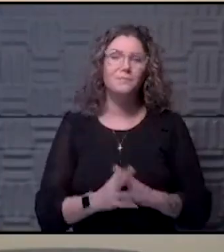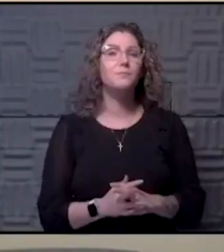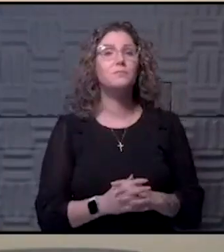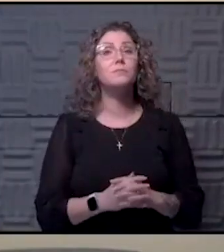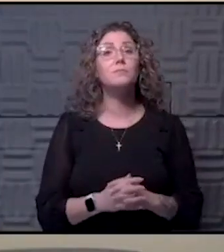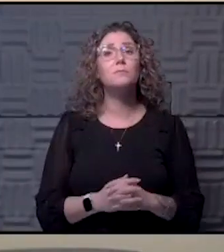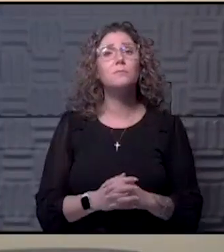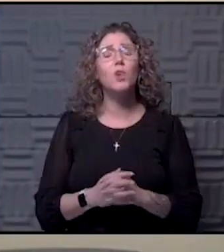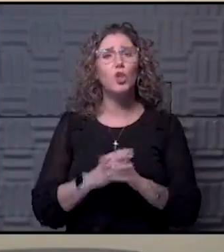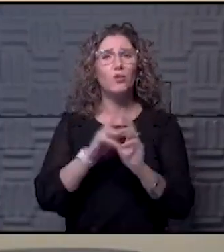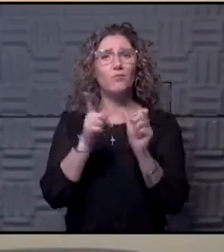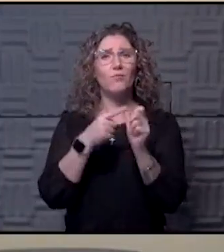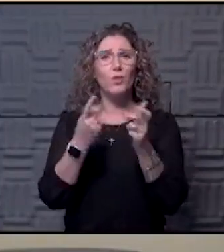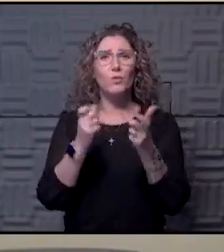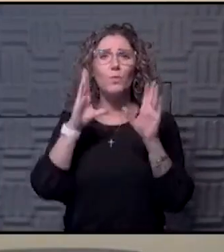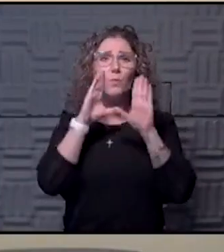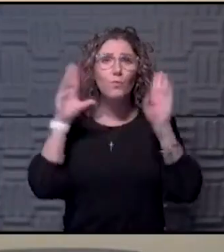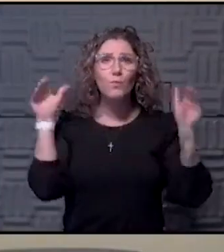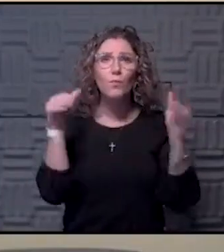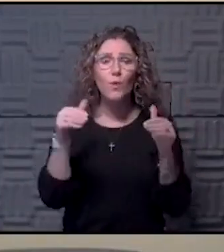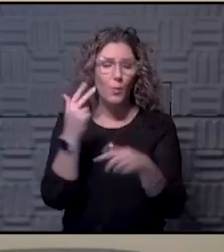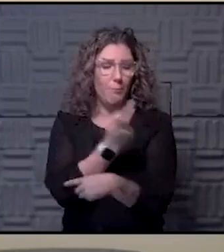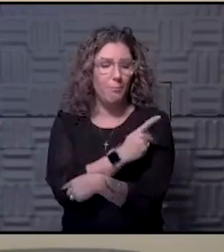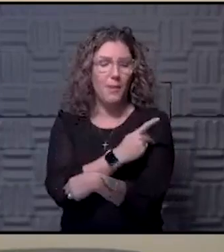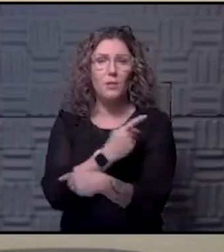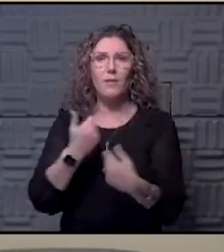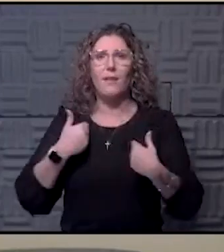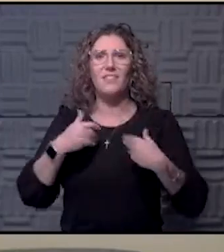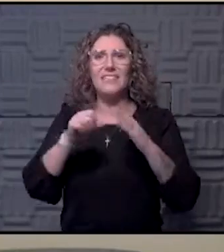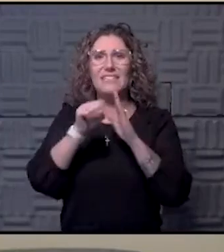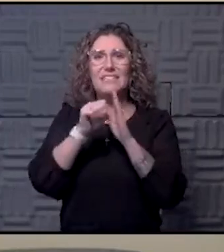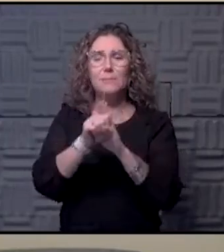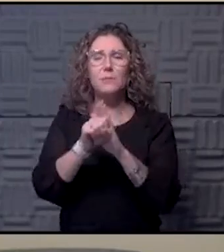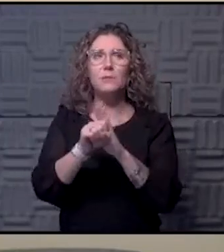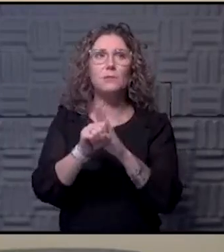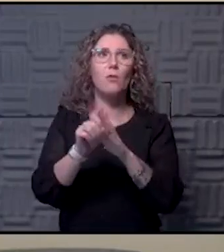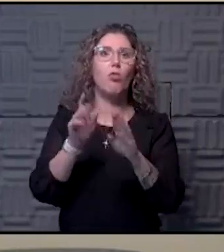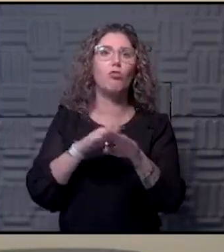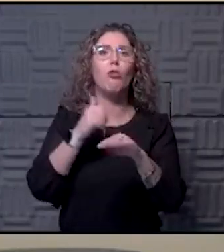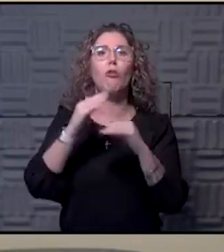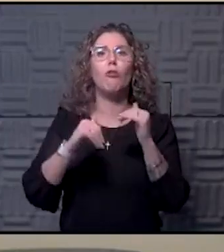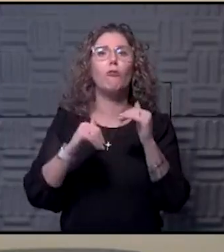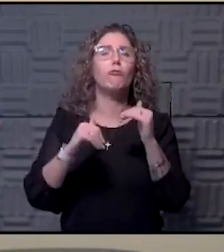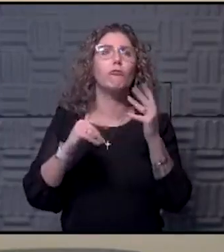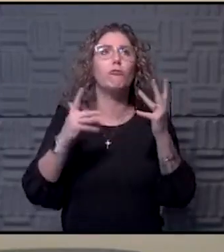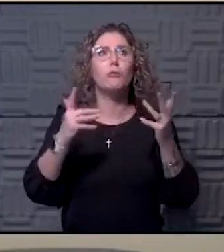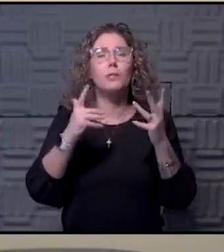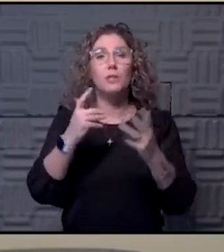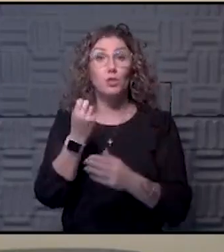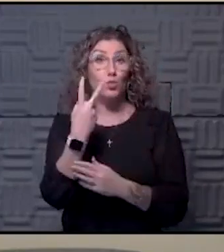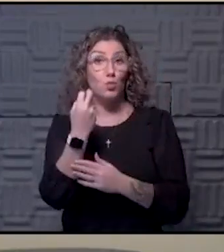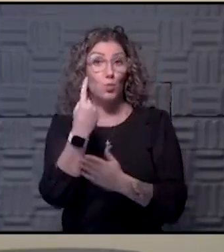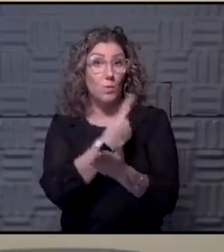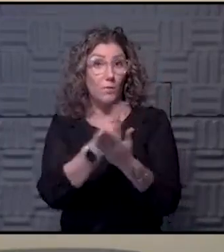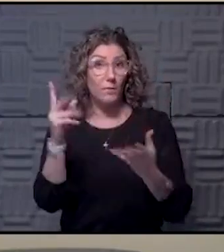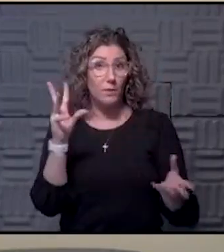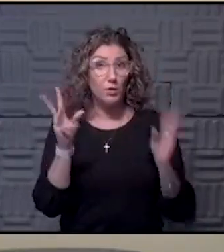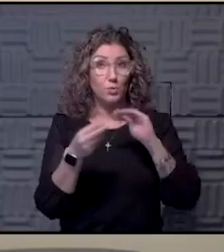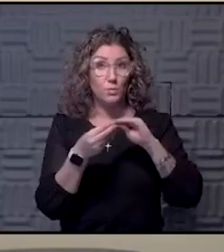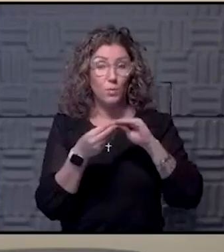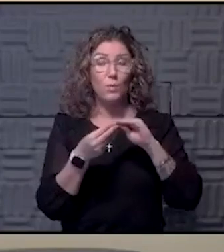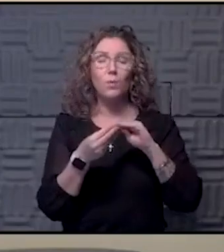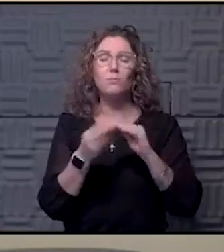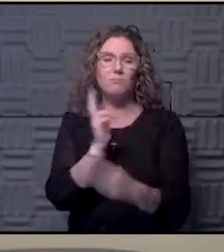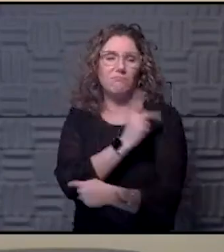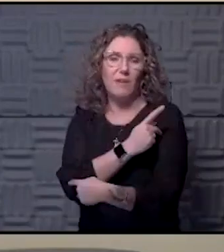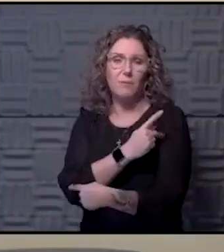initially going to try to focus on patients having symptoms longer than 12 weeks. And so now these are patients who we would